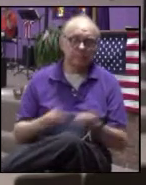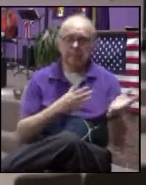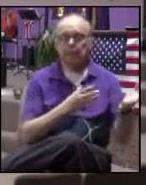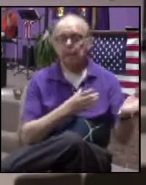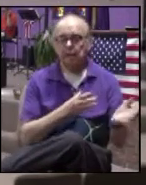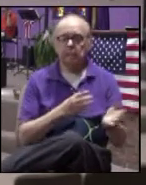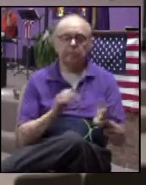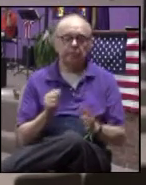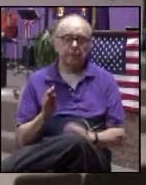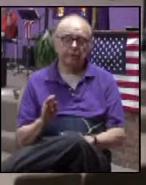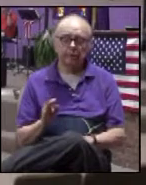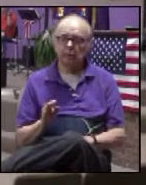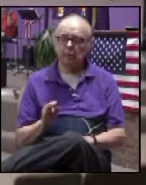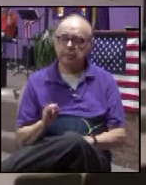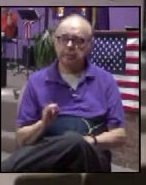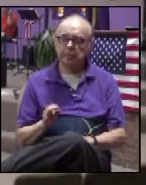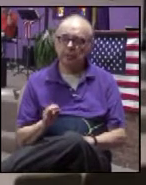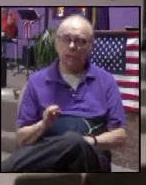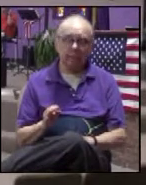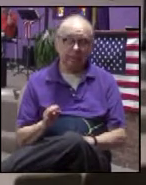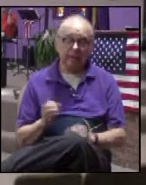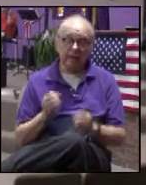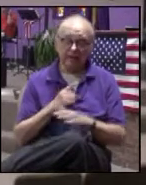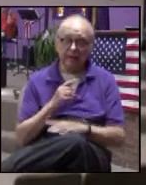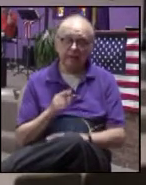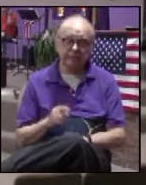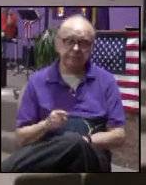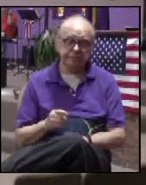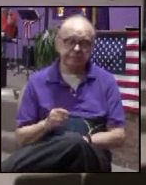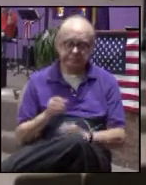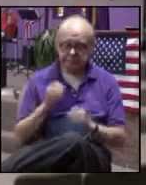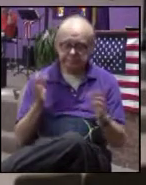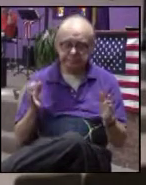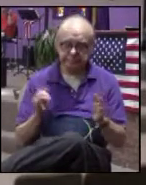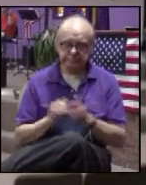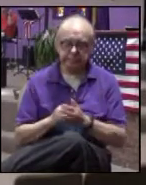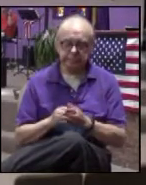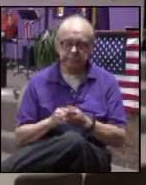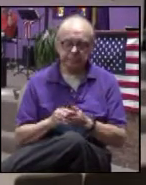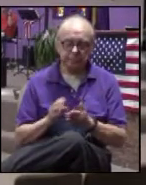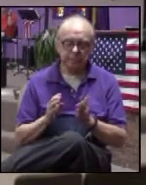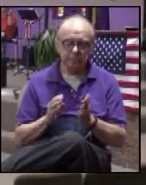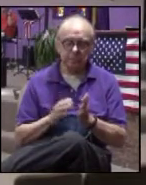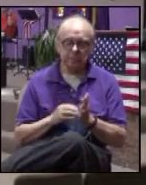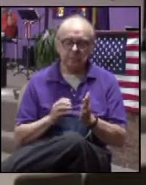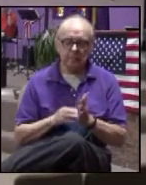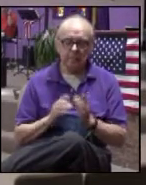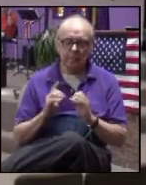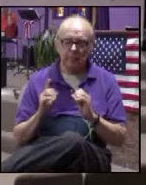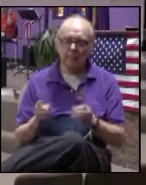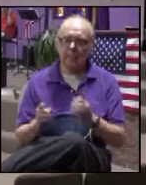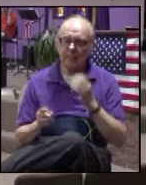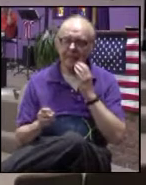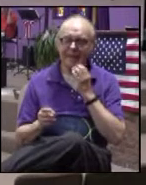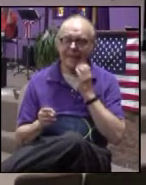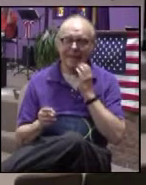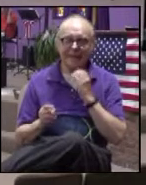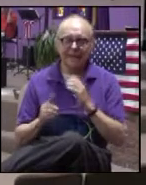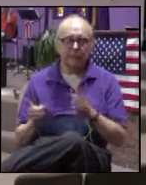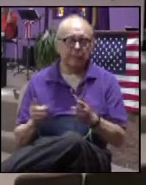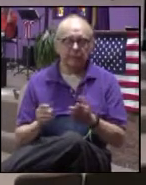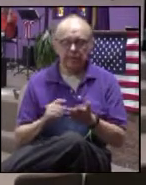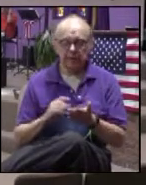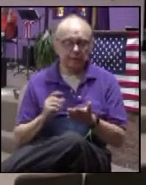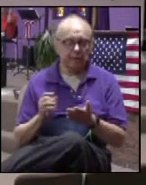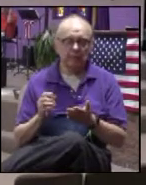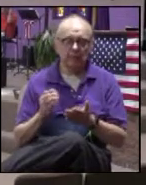wind, it's scary. I mean, could you imagine that in the medical profession field? You go to apply to be a doctor, they don't check up on your credentials, first day in,